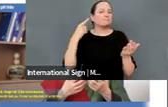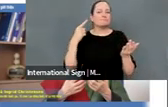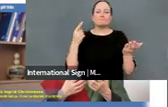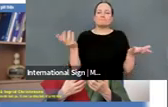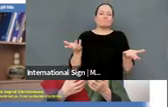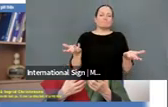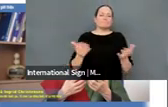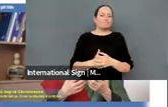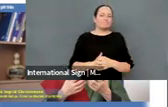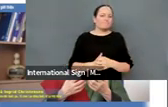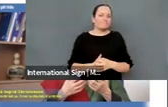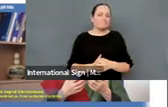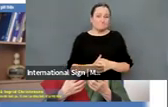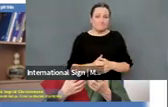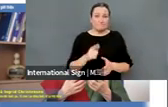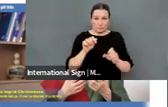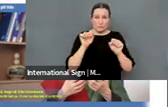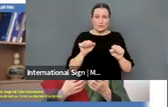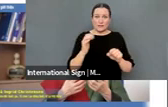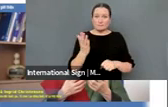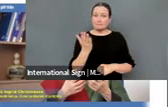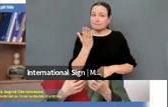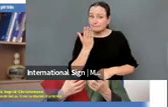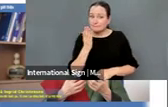as you speak. yes.